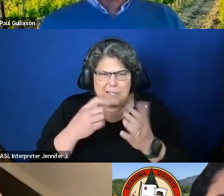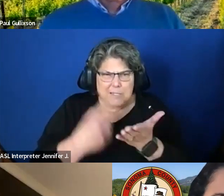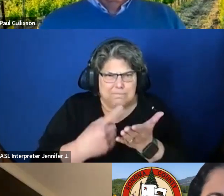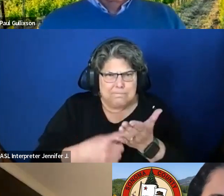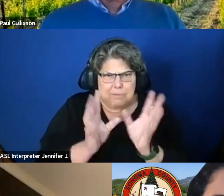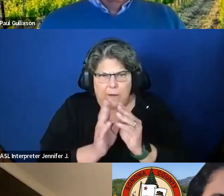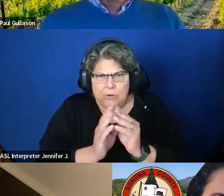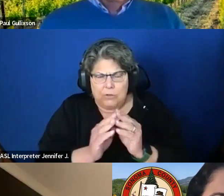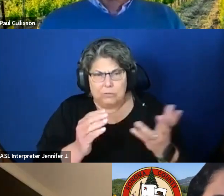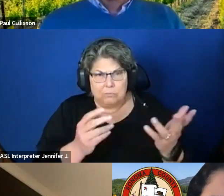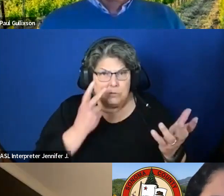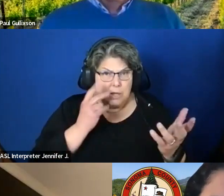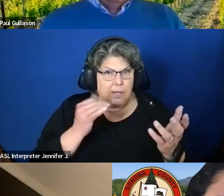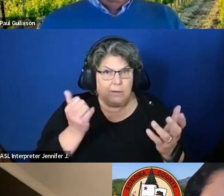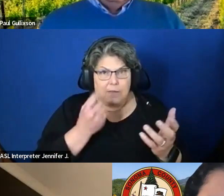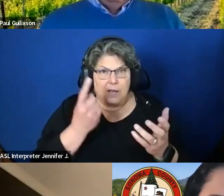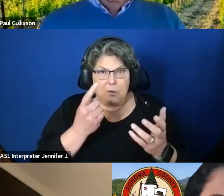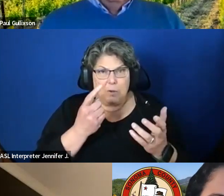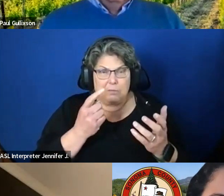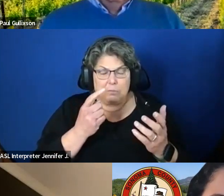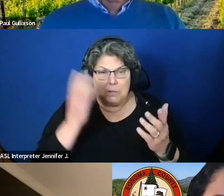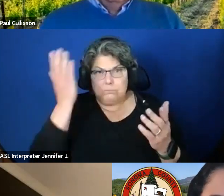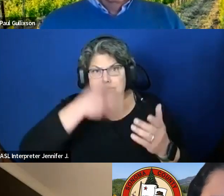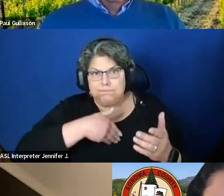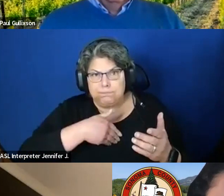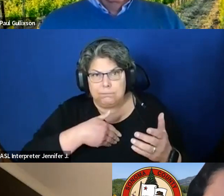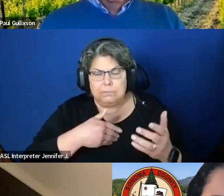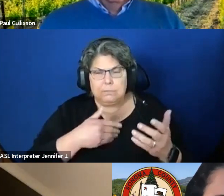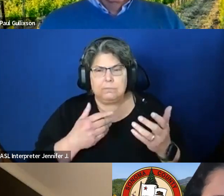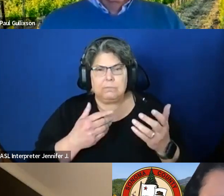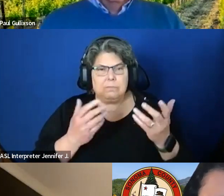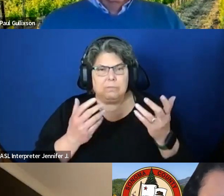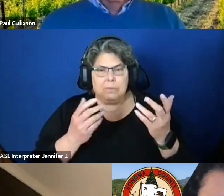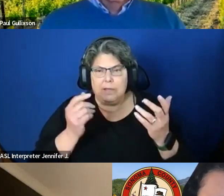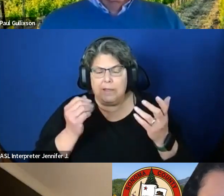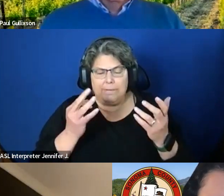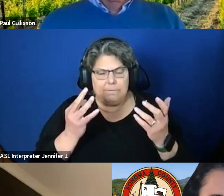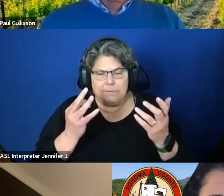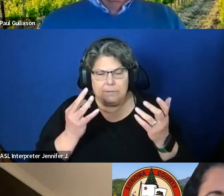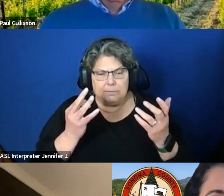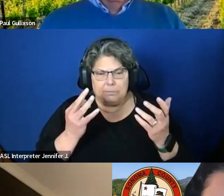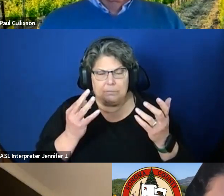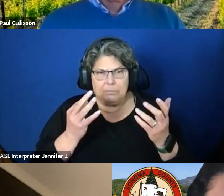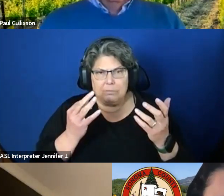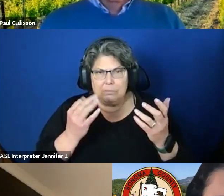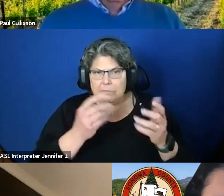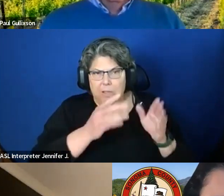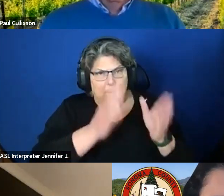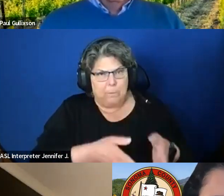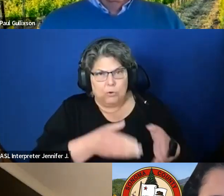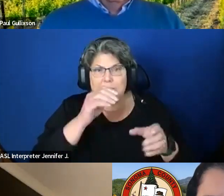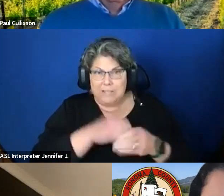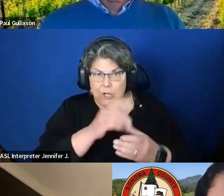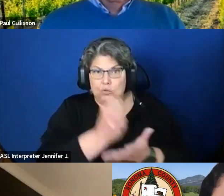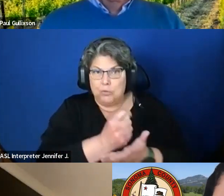that if anyone had slipped through the cracks of being missed, if an individual is in treatment,